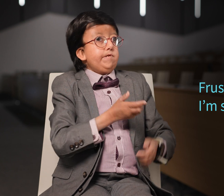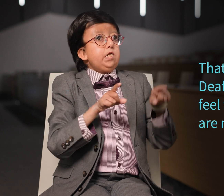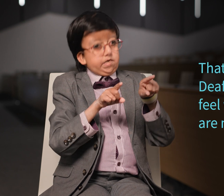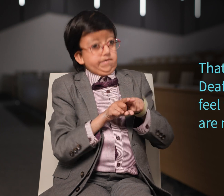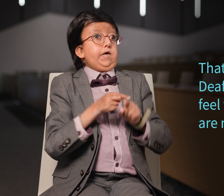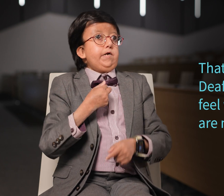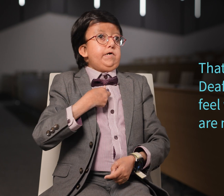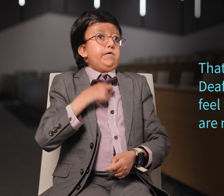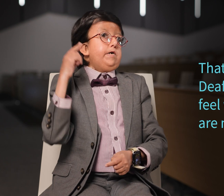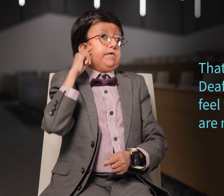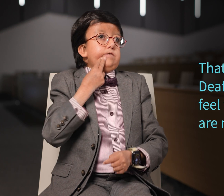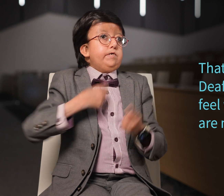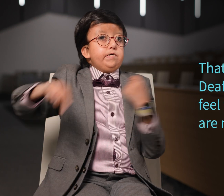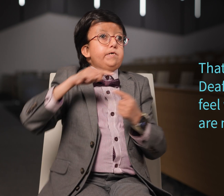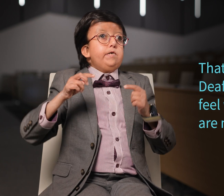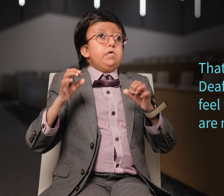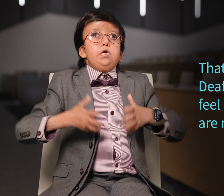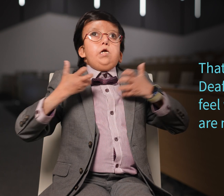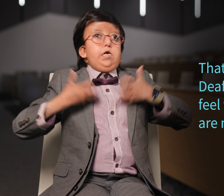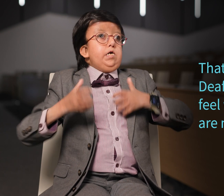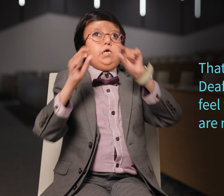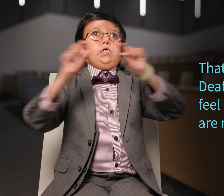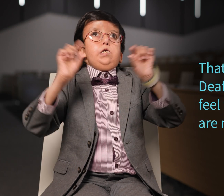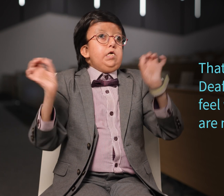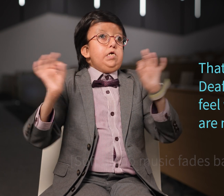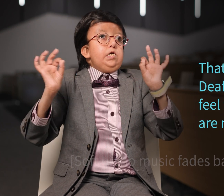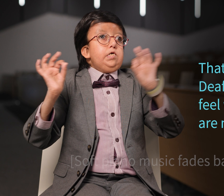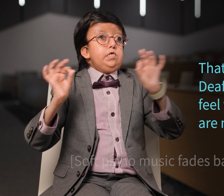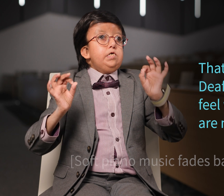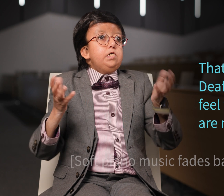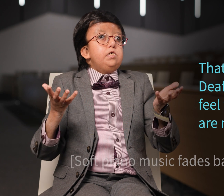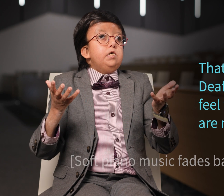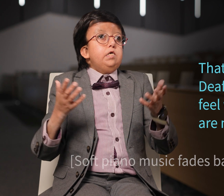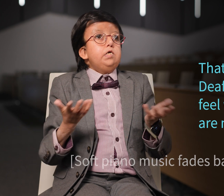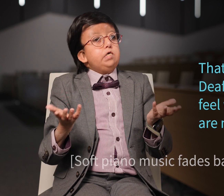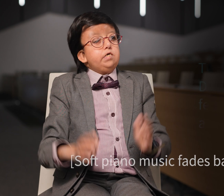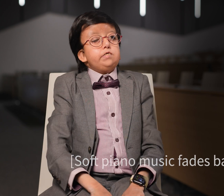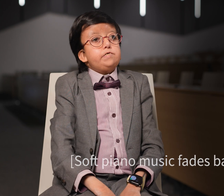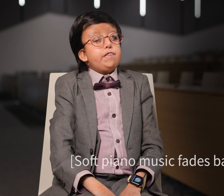I'm sure. That's exactly how deaf audiences feel when there are no captions.